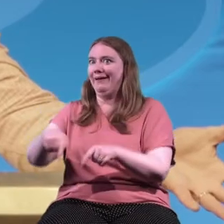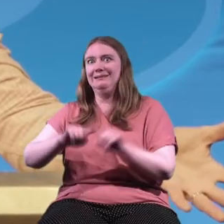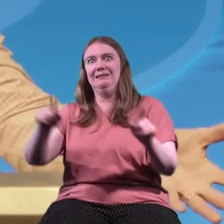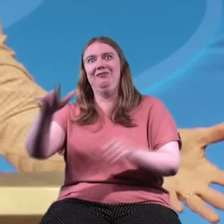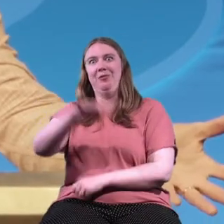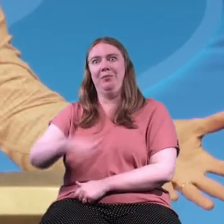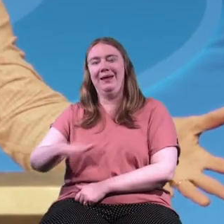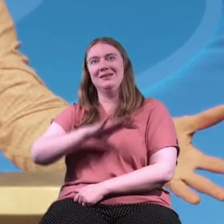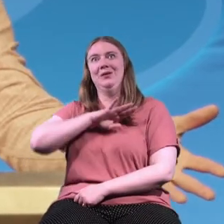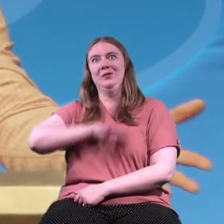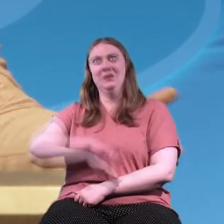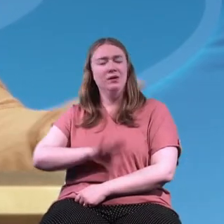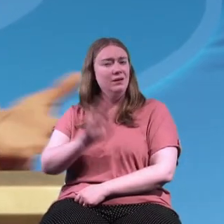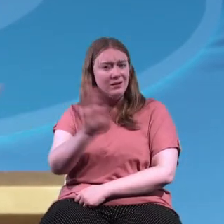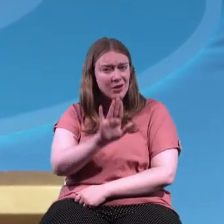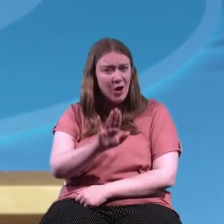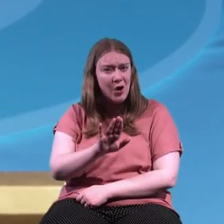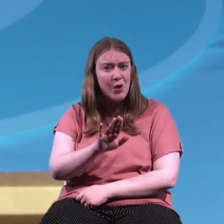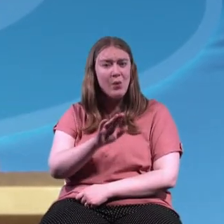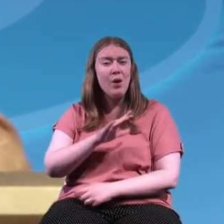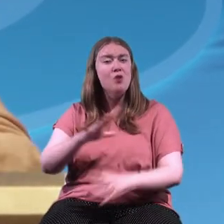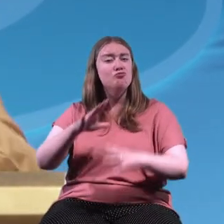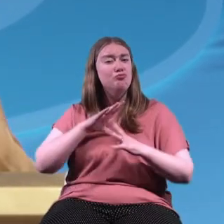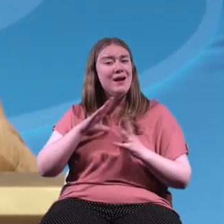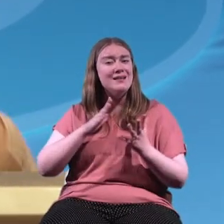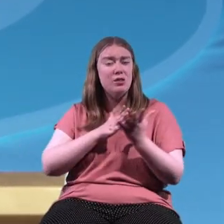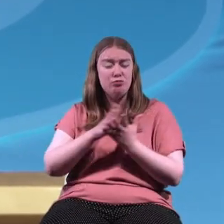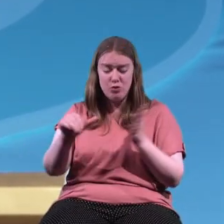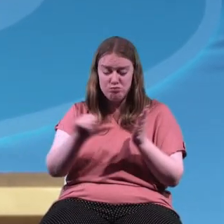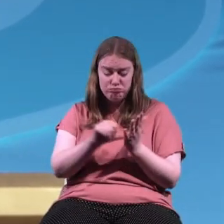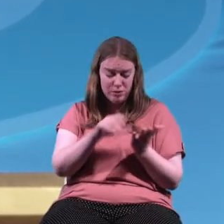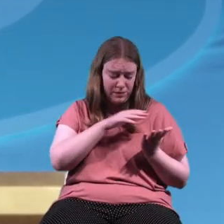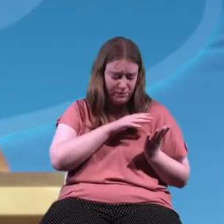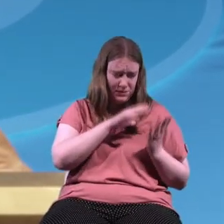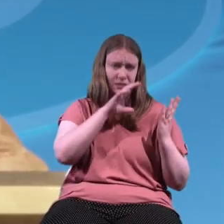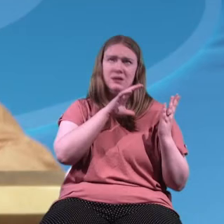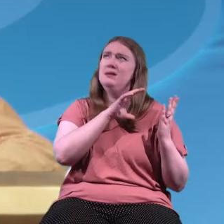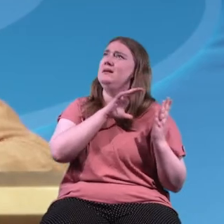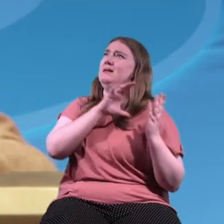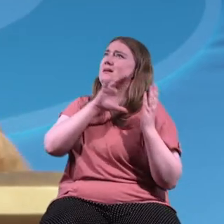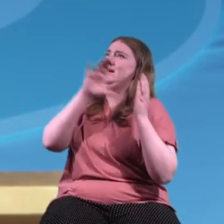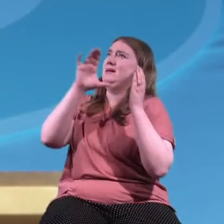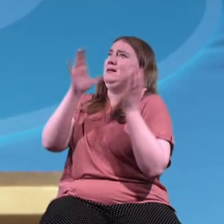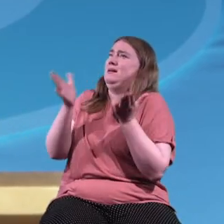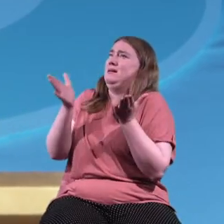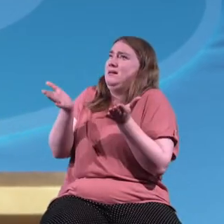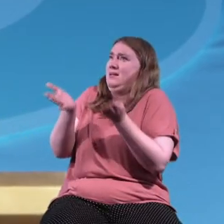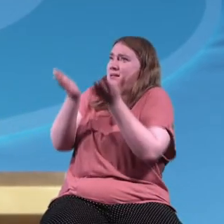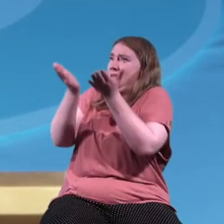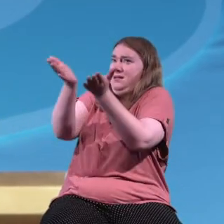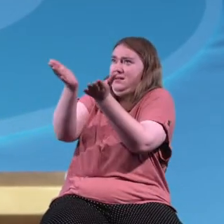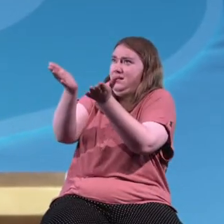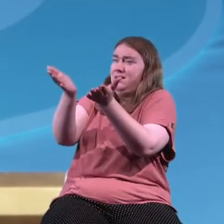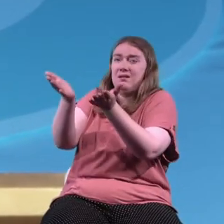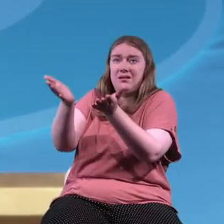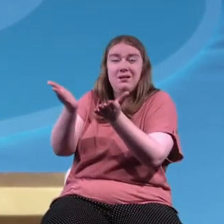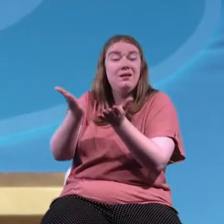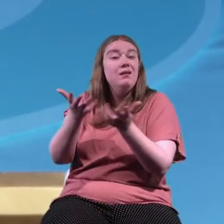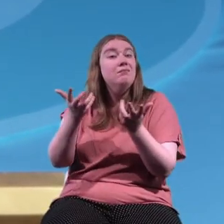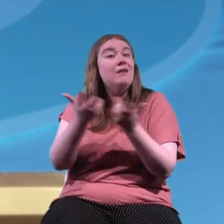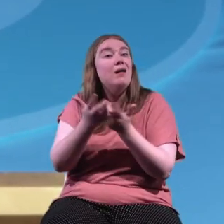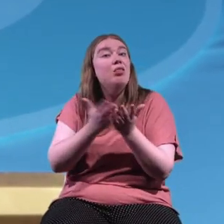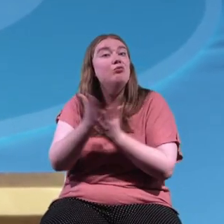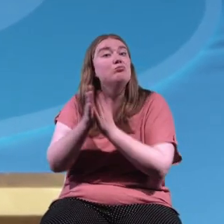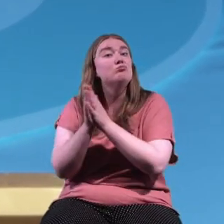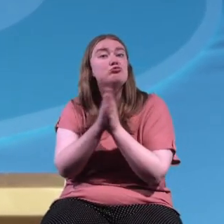God's hands. You may find it helpful to kind of think of handing them over to God in prayer, maybe even,